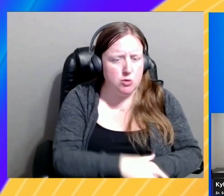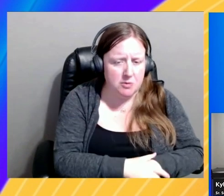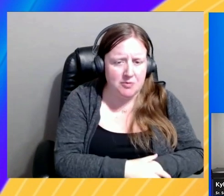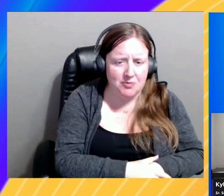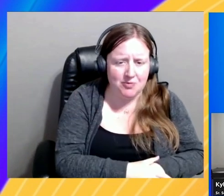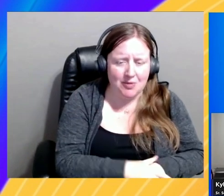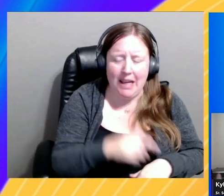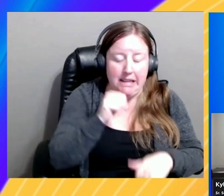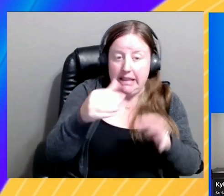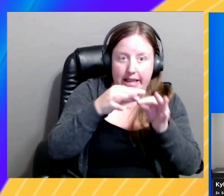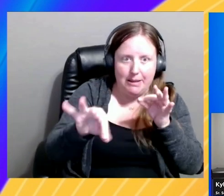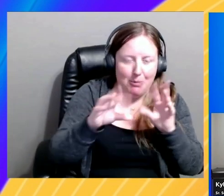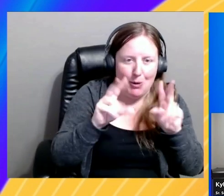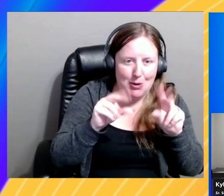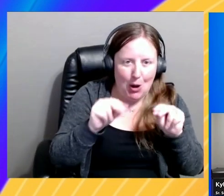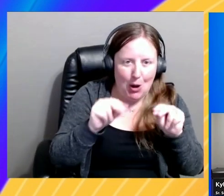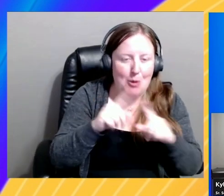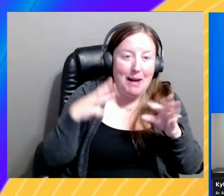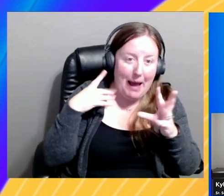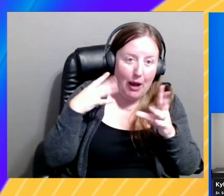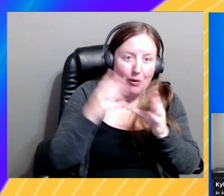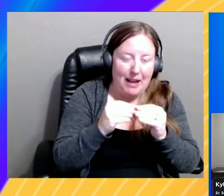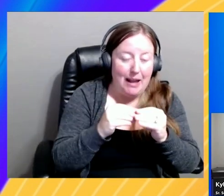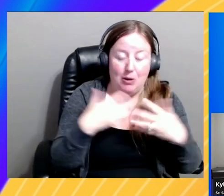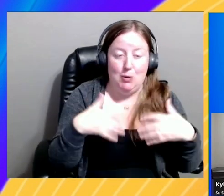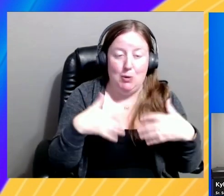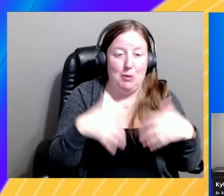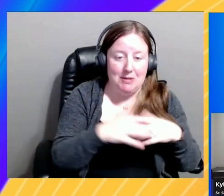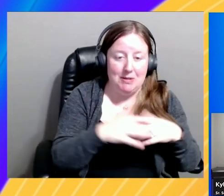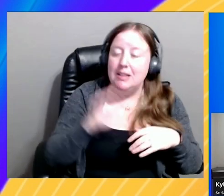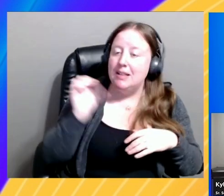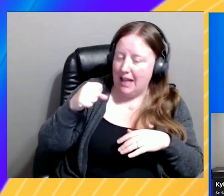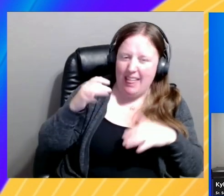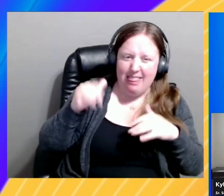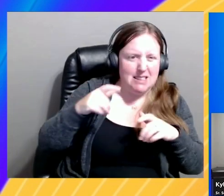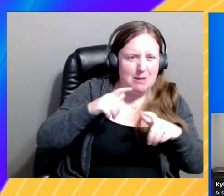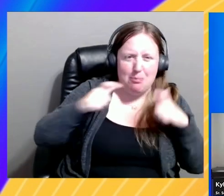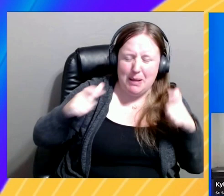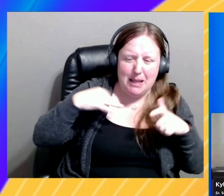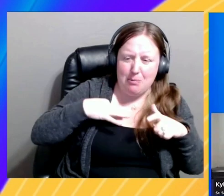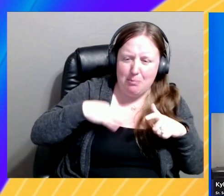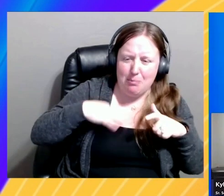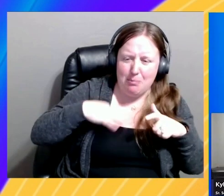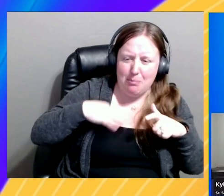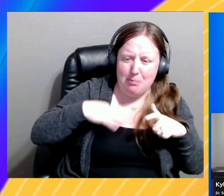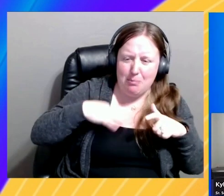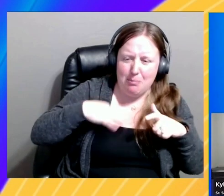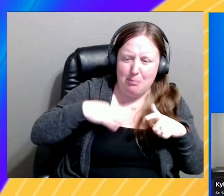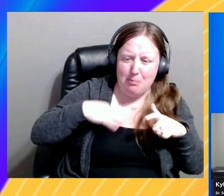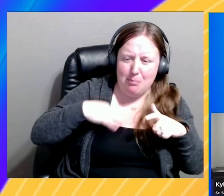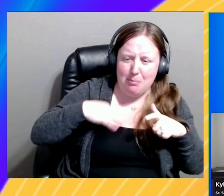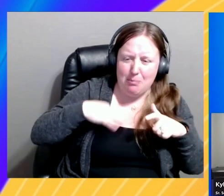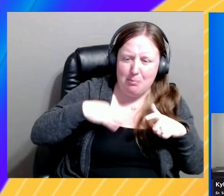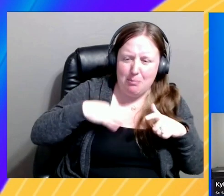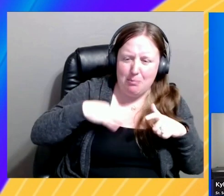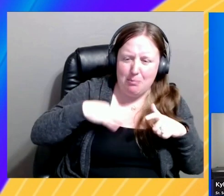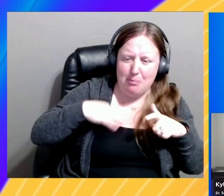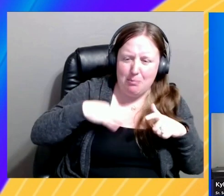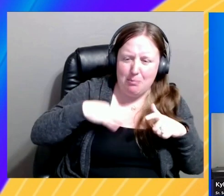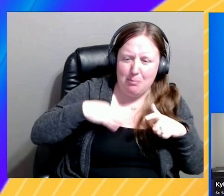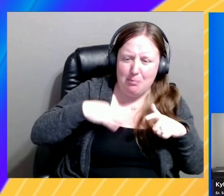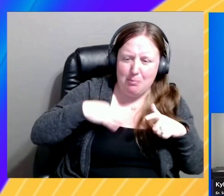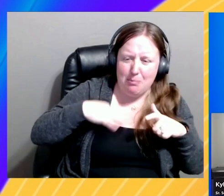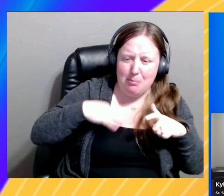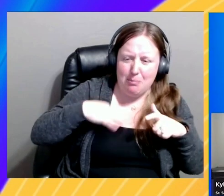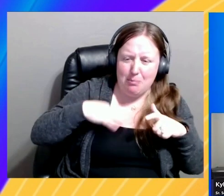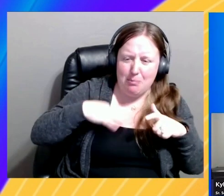but aggregating yeah. these It's findings it's is really a cool. it's a big benefit of the service, that you can kind of just so